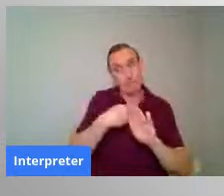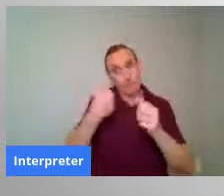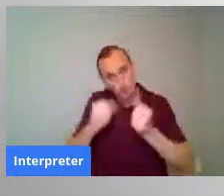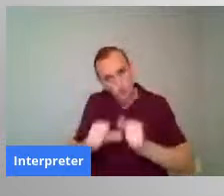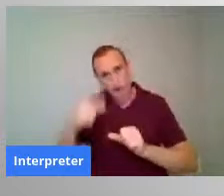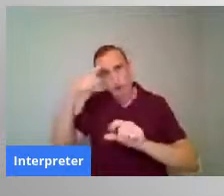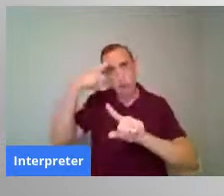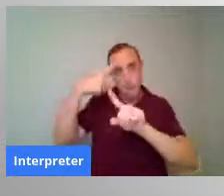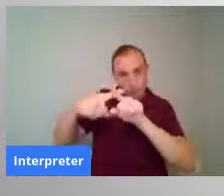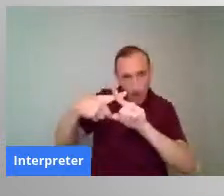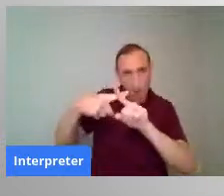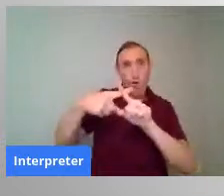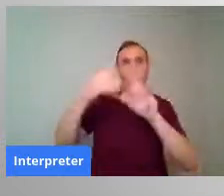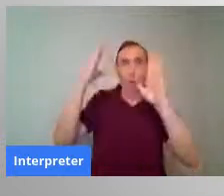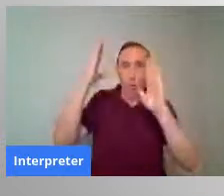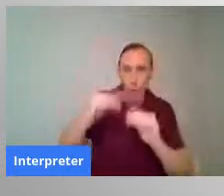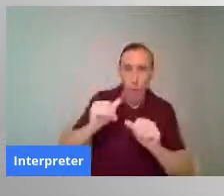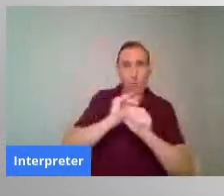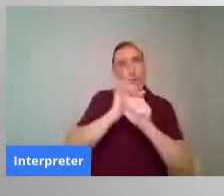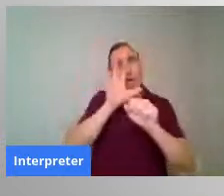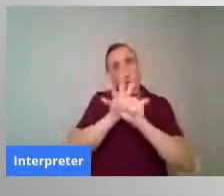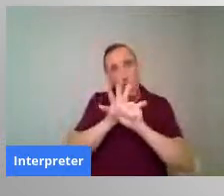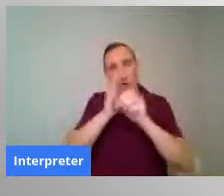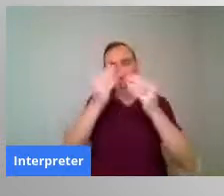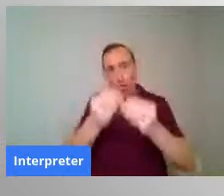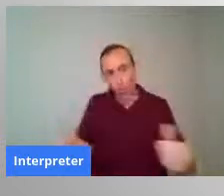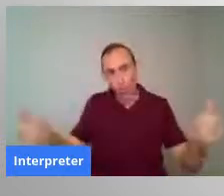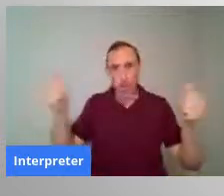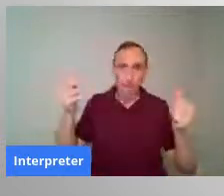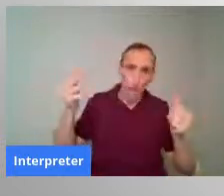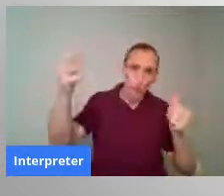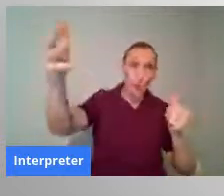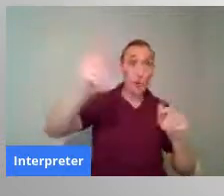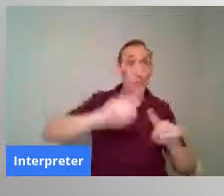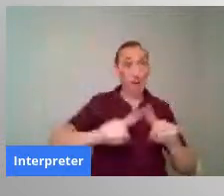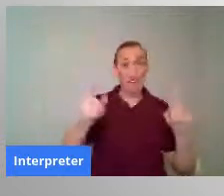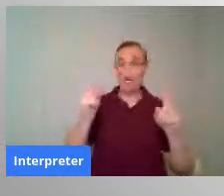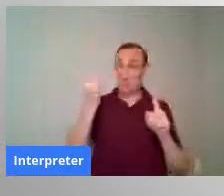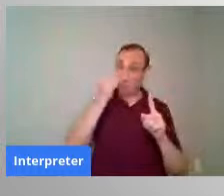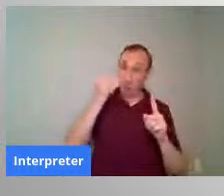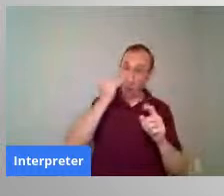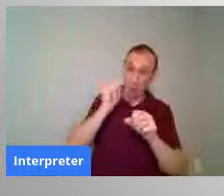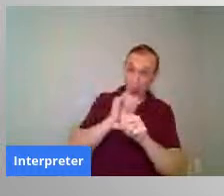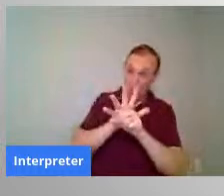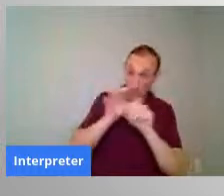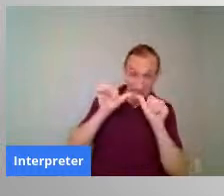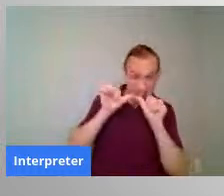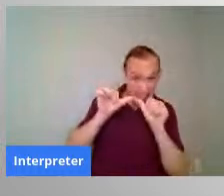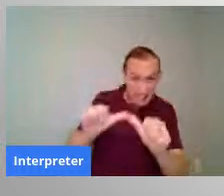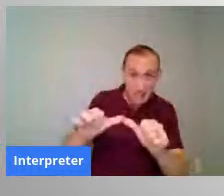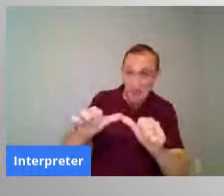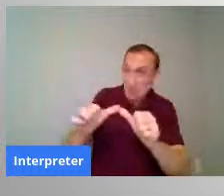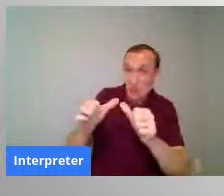wonder, have we got contingencies for what happens if we are still dealing with